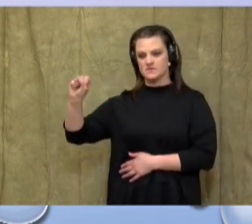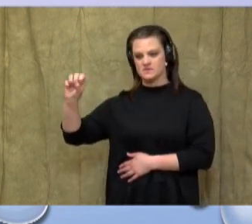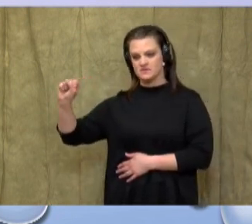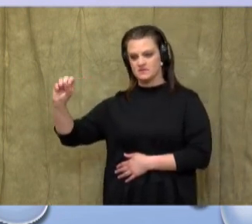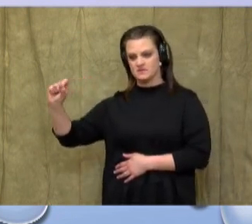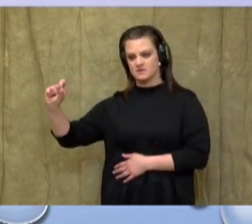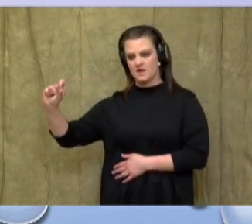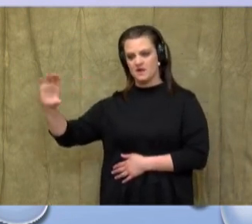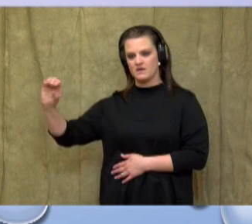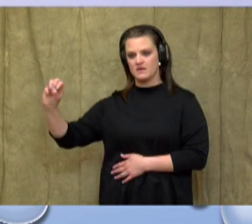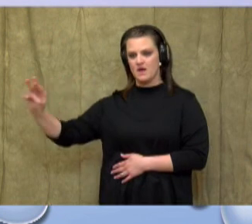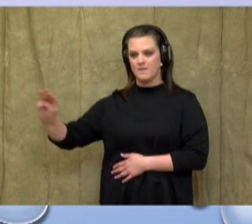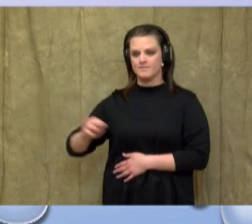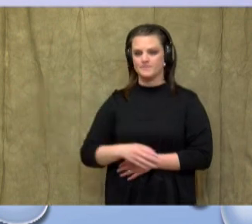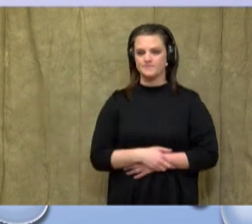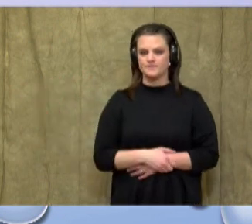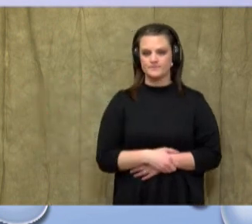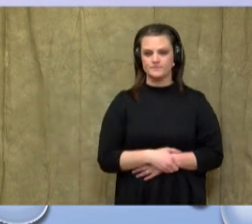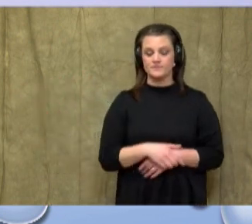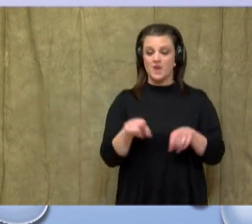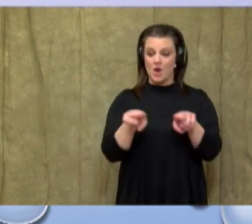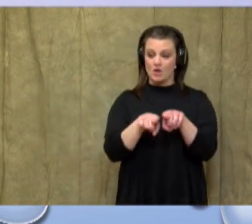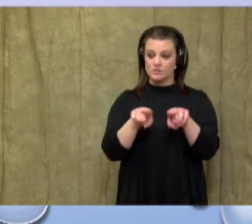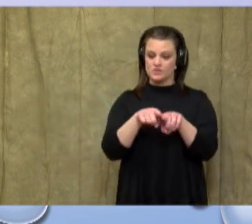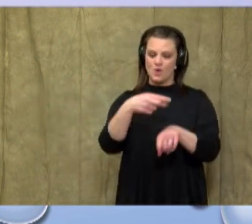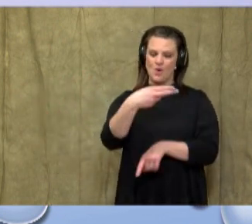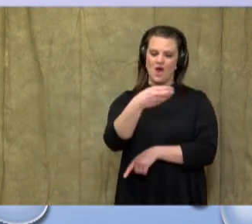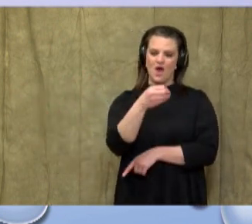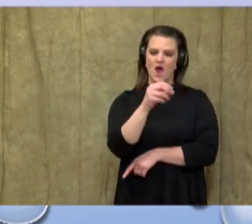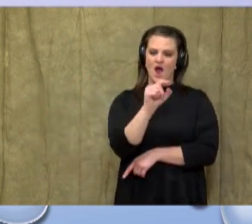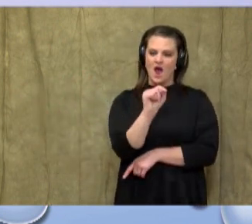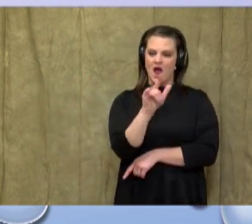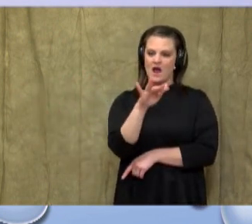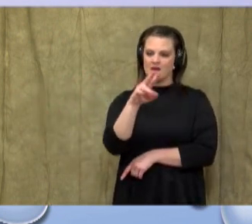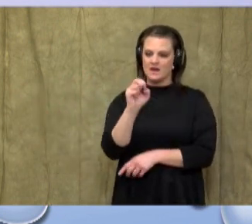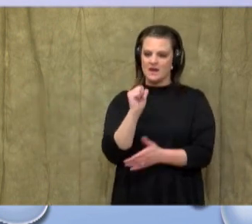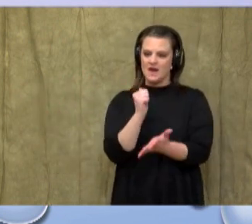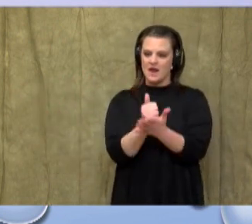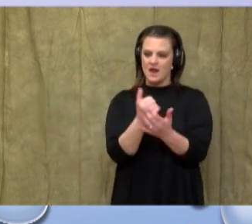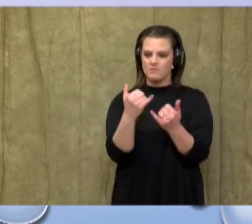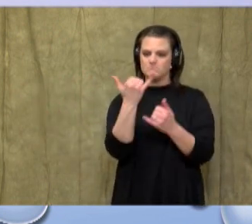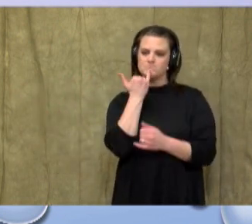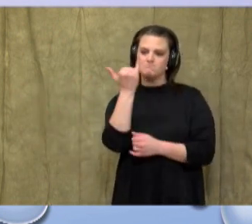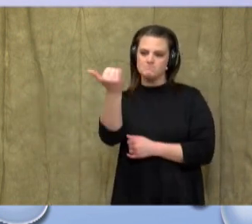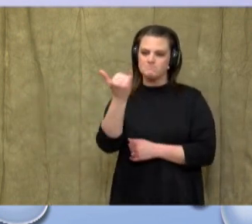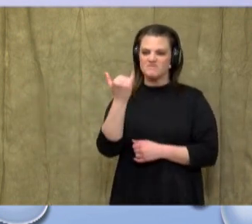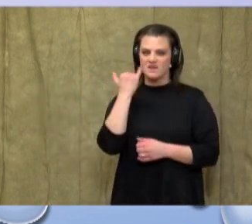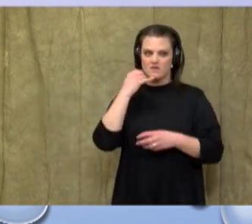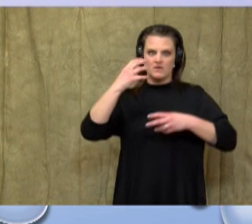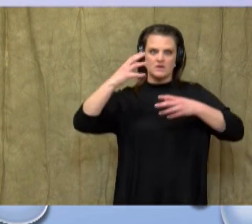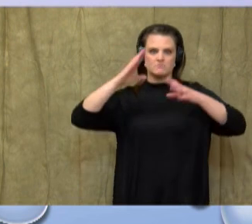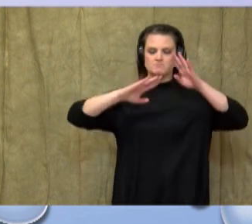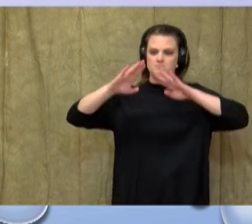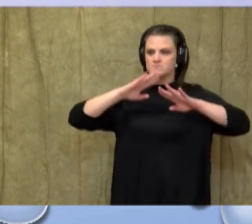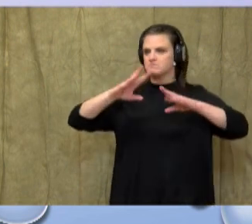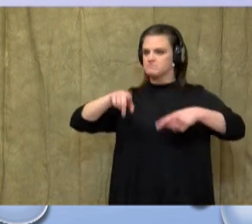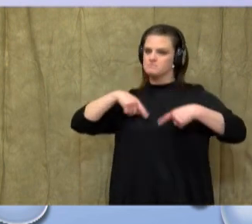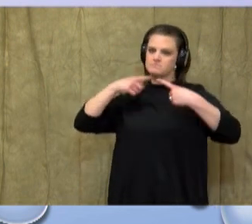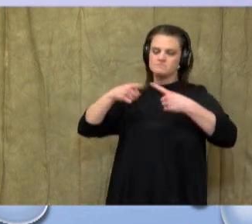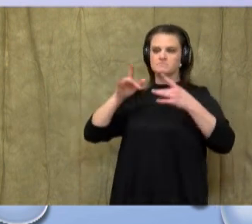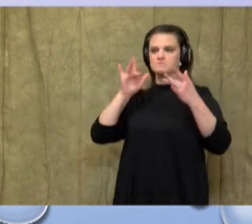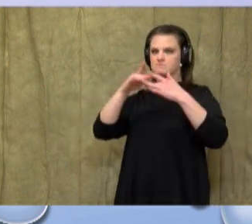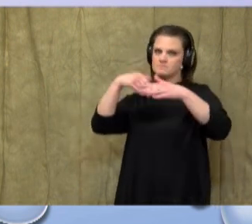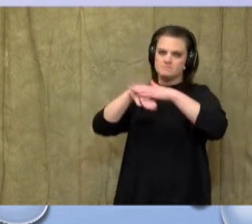kmatani@mcpss.com. Also remember that we have our hotline for anybody that has any trouble. Maybe you're having trouble logging onto the